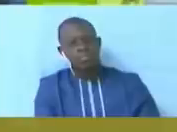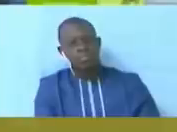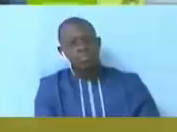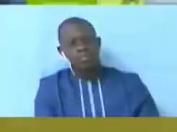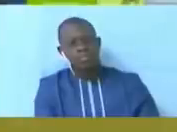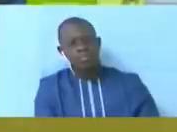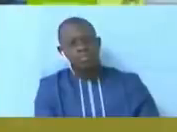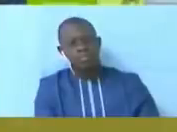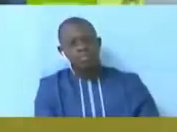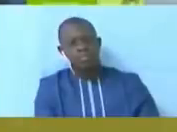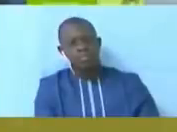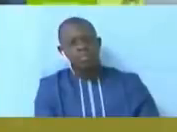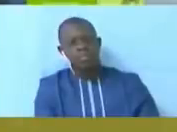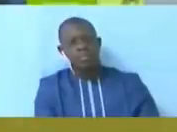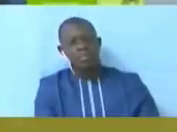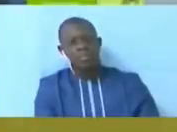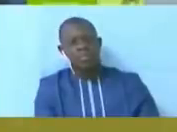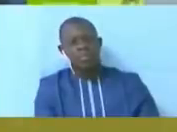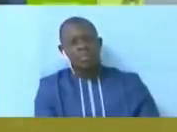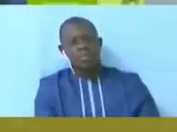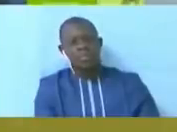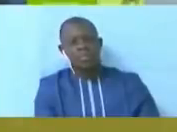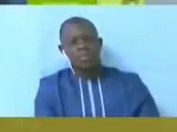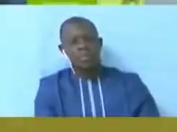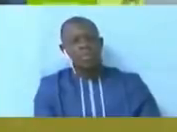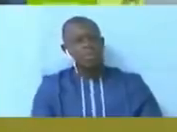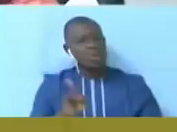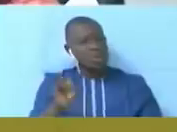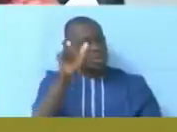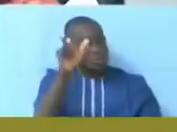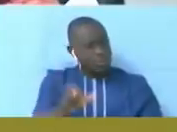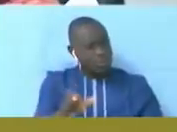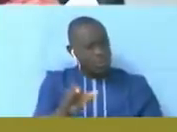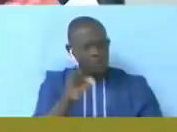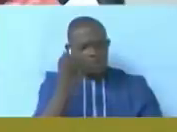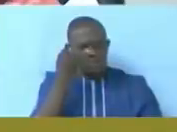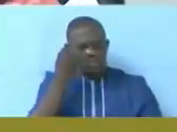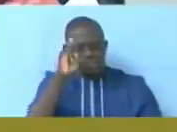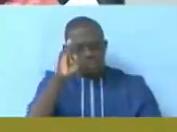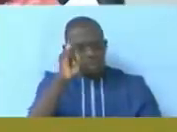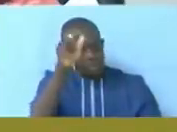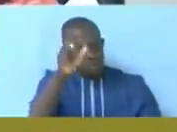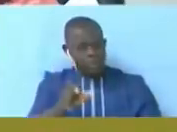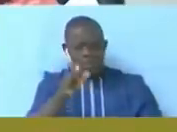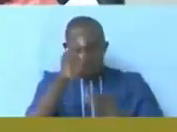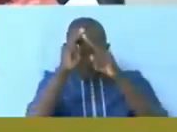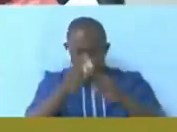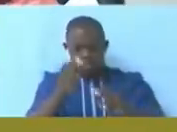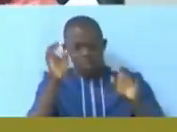But he was just an indisciplined character.